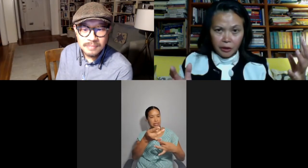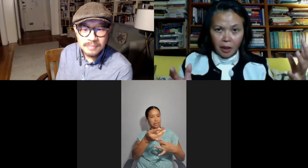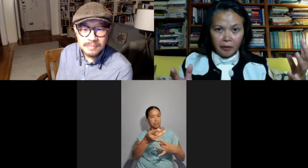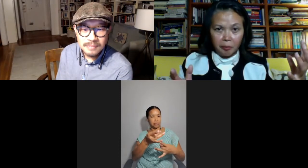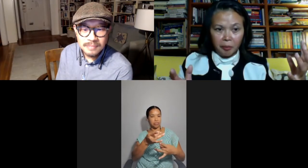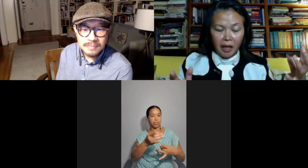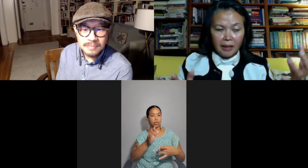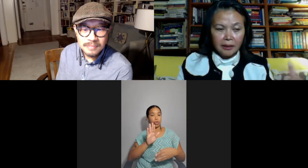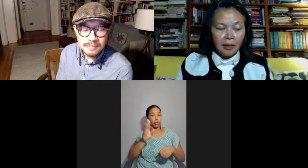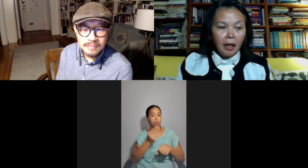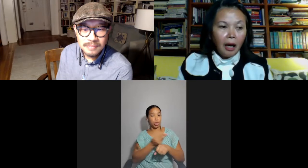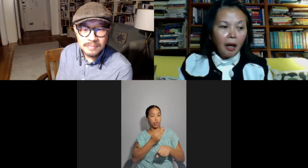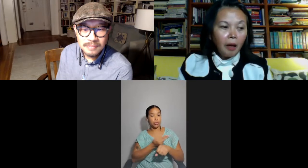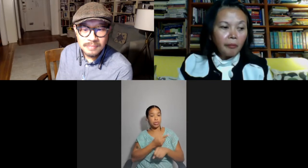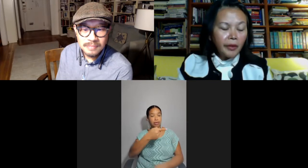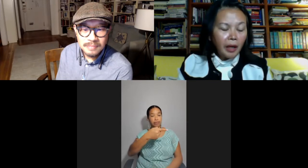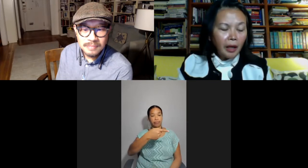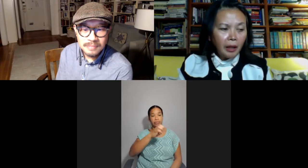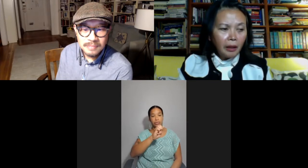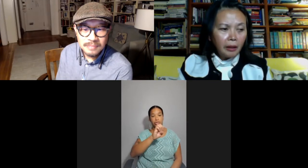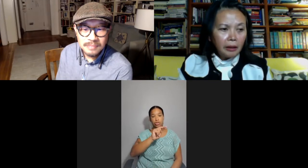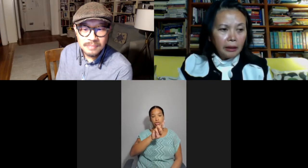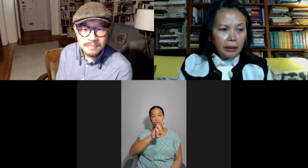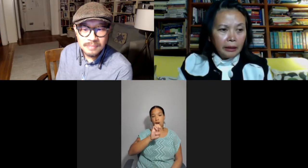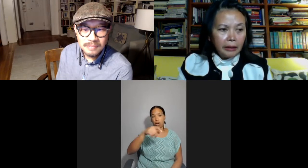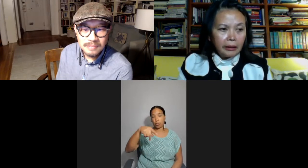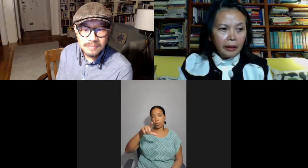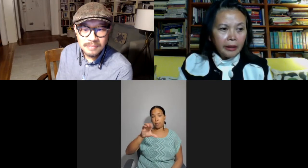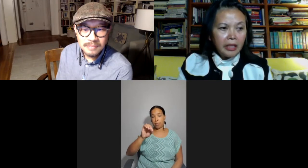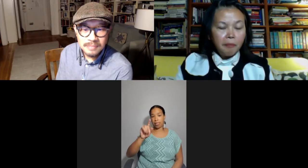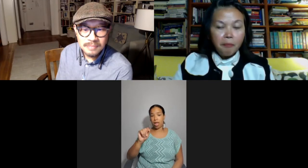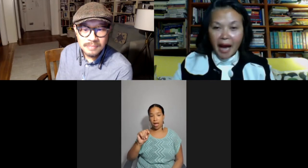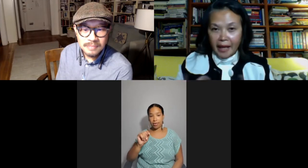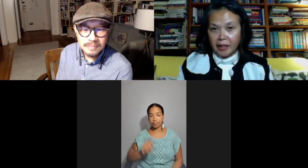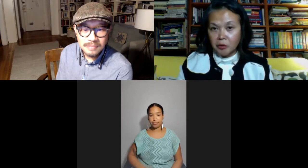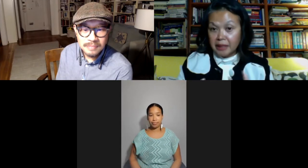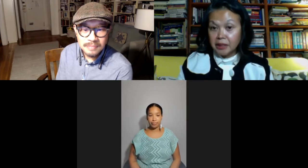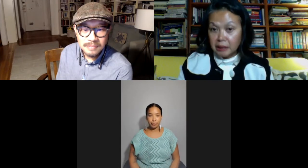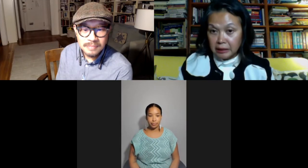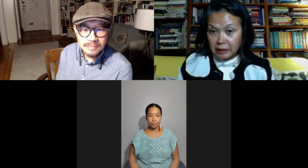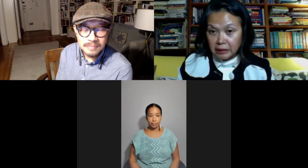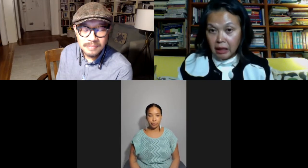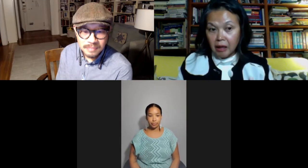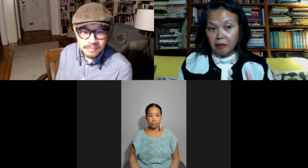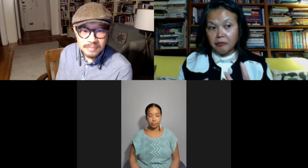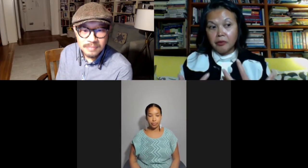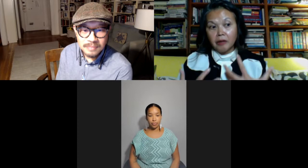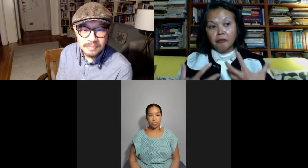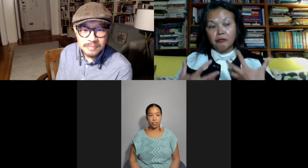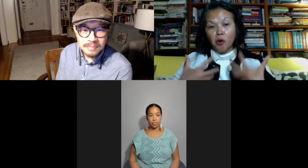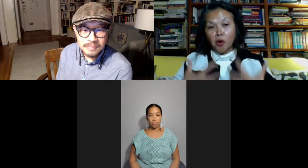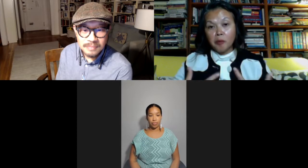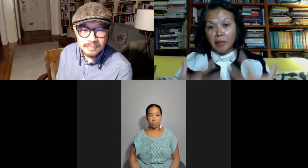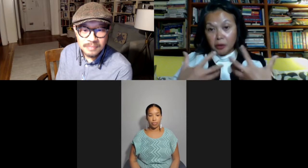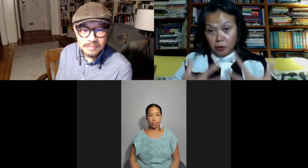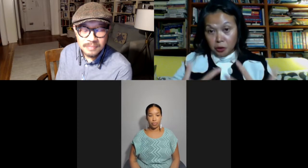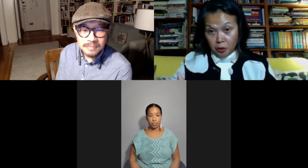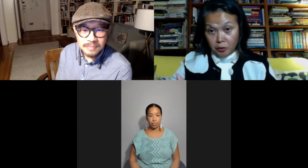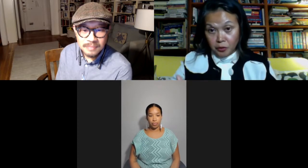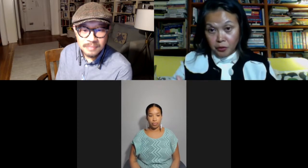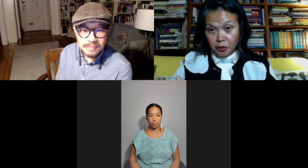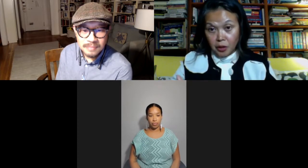the genre plot, the thematic resonance of the form that